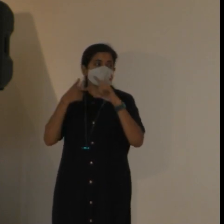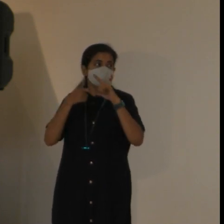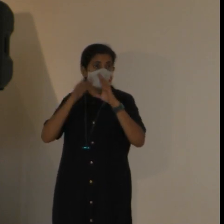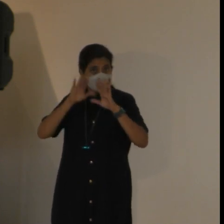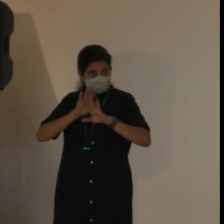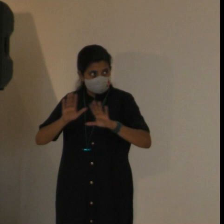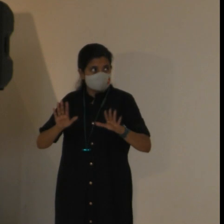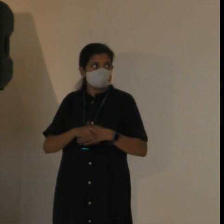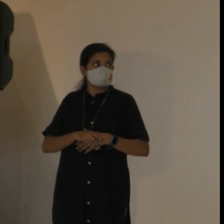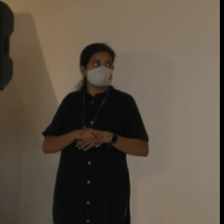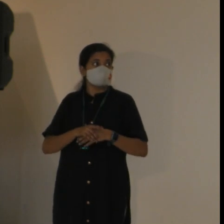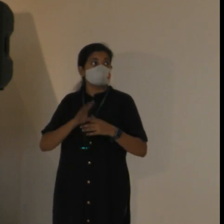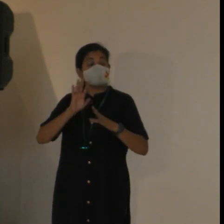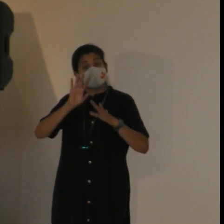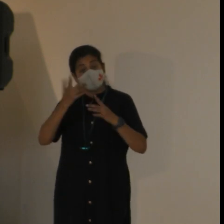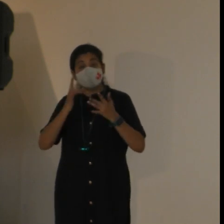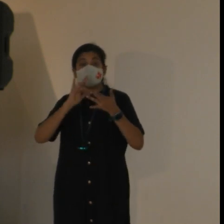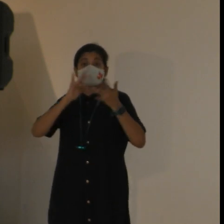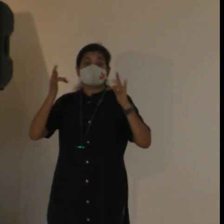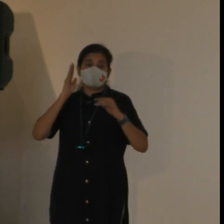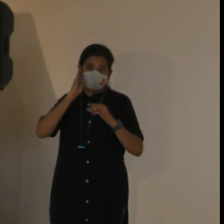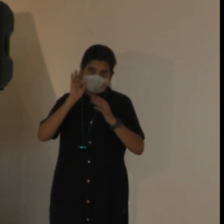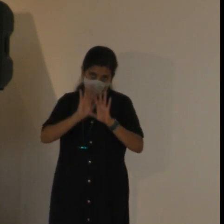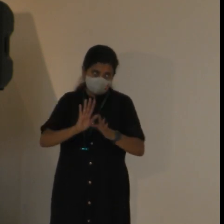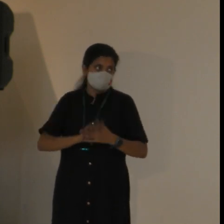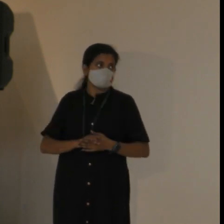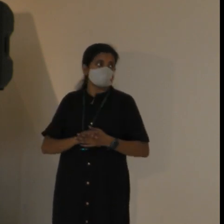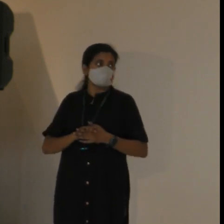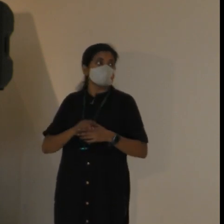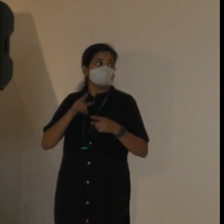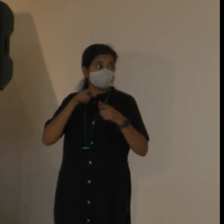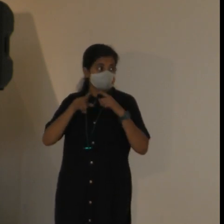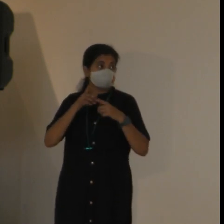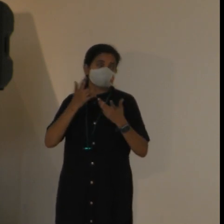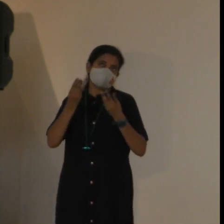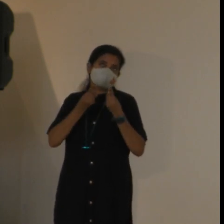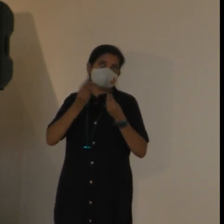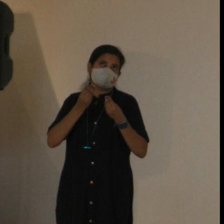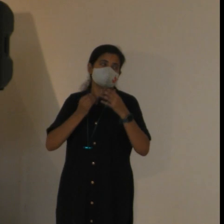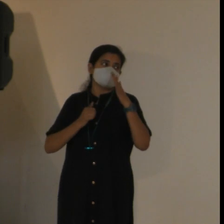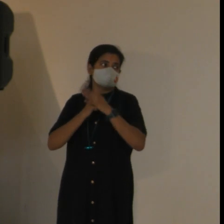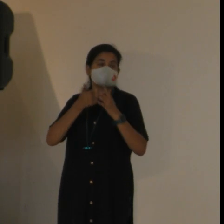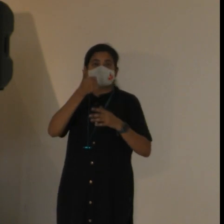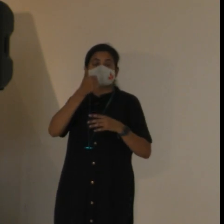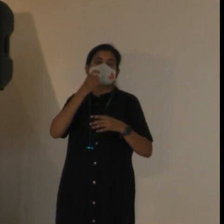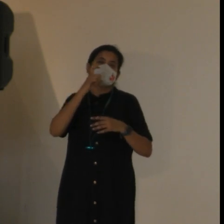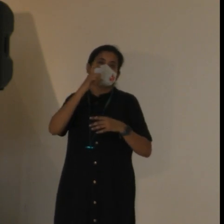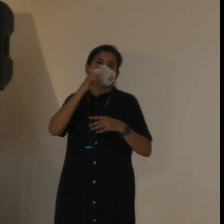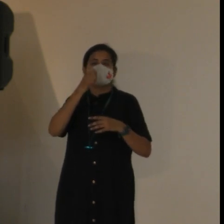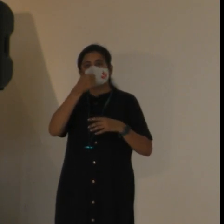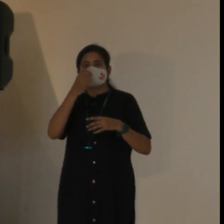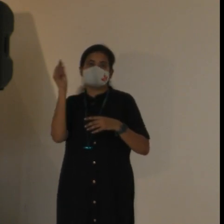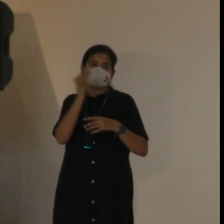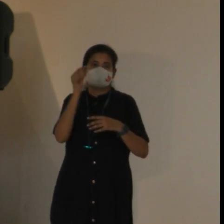if you have an internet-enabled phone. So we're already in the top 6%, close to top 7% of